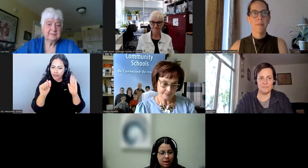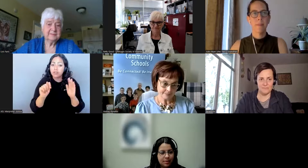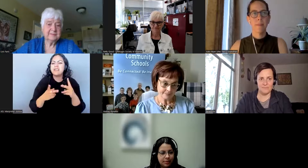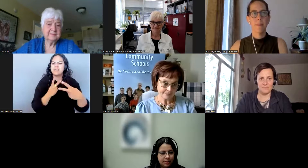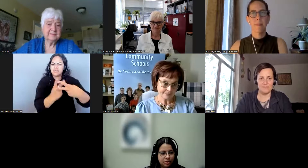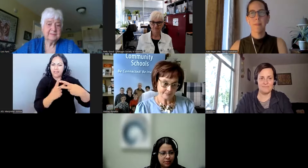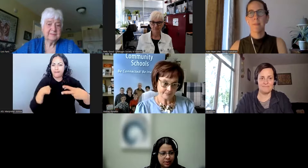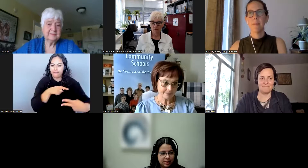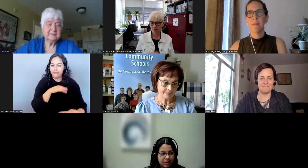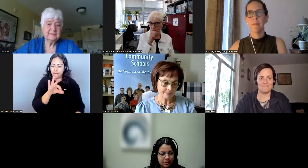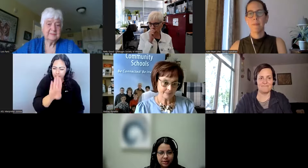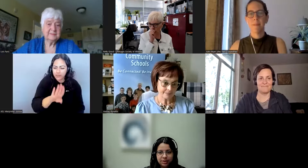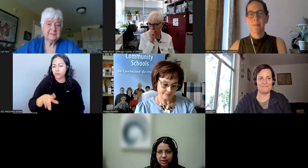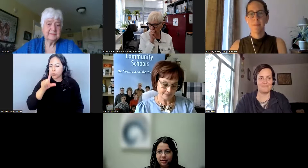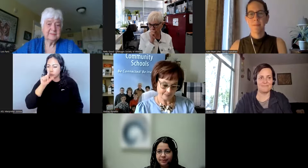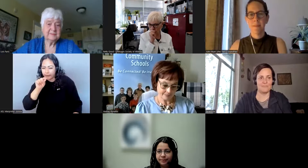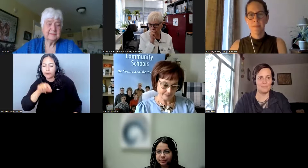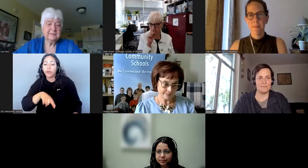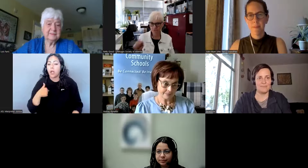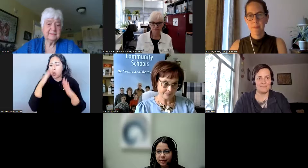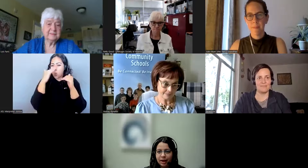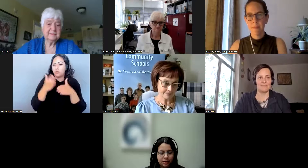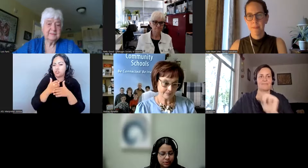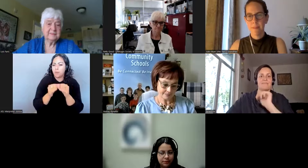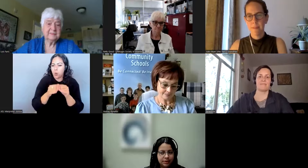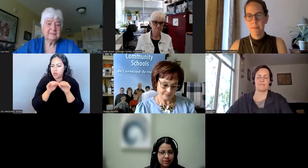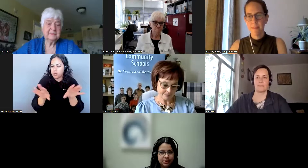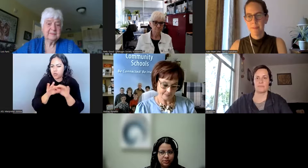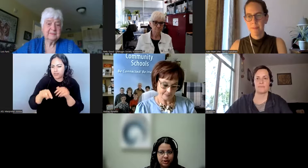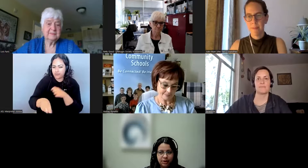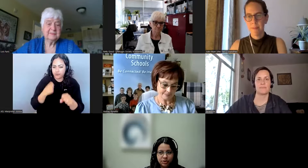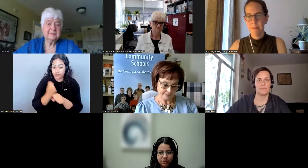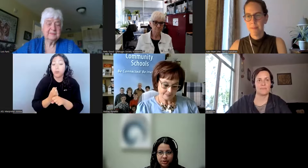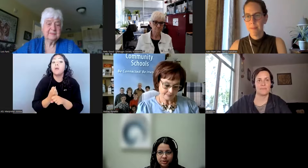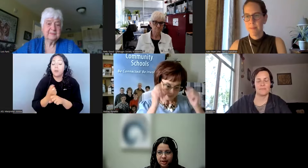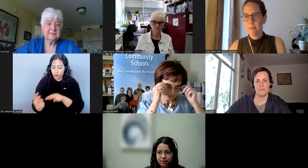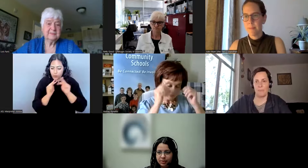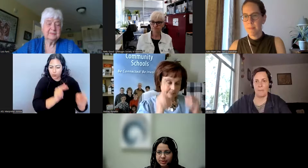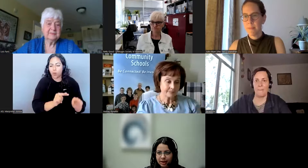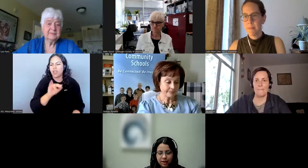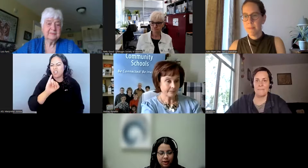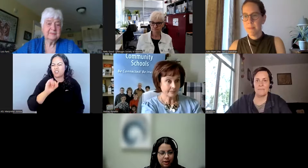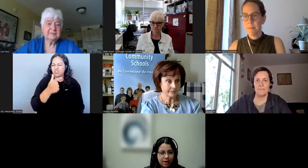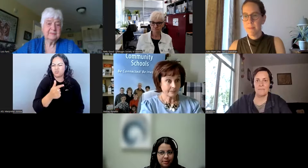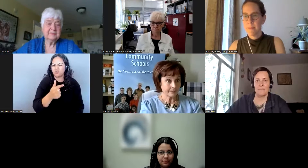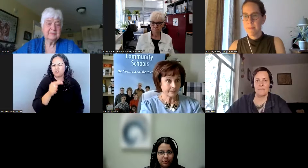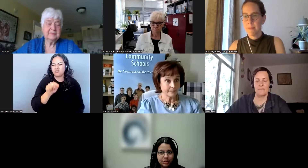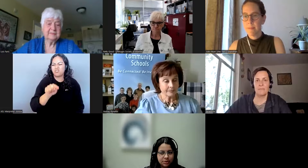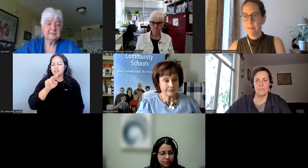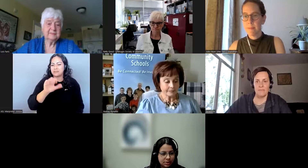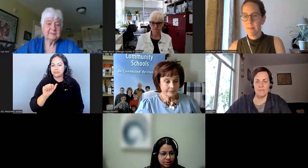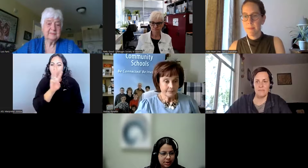Twitter. I'm helping share things again this year. And you can also visit the intergenerational.ca website